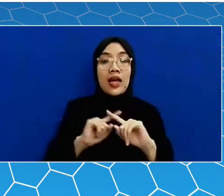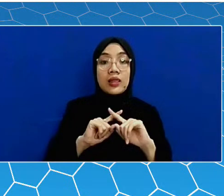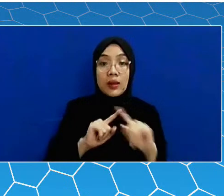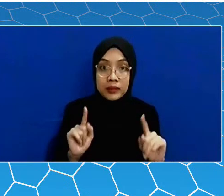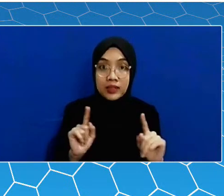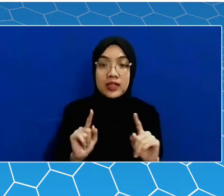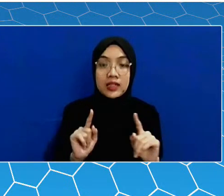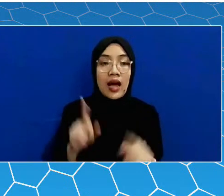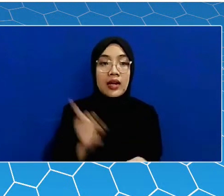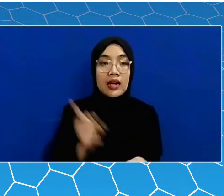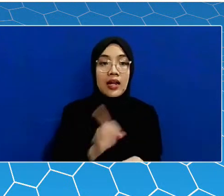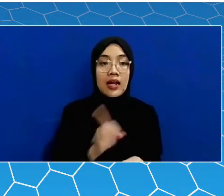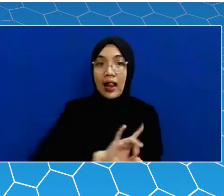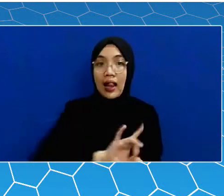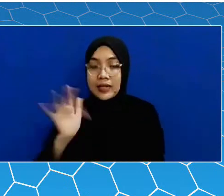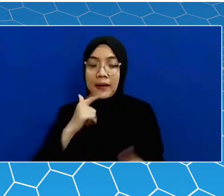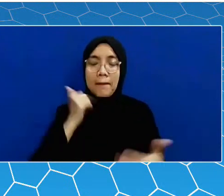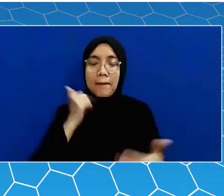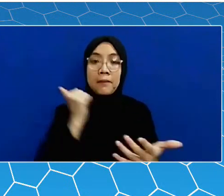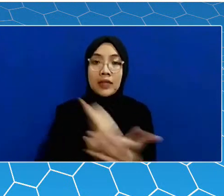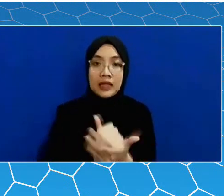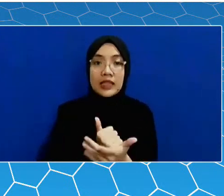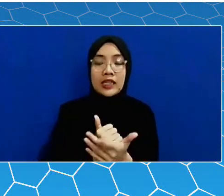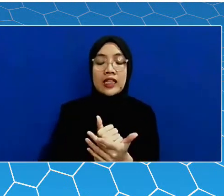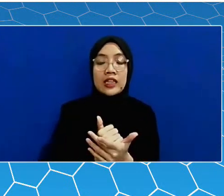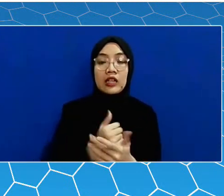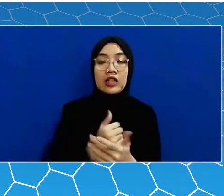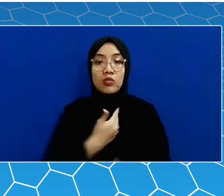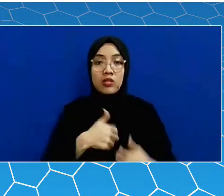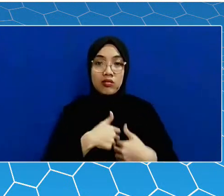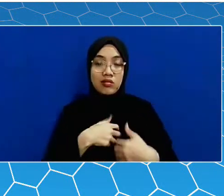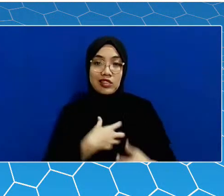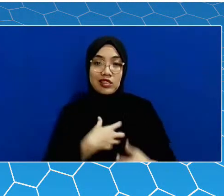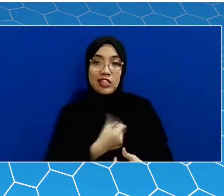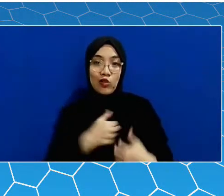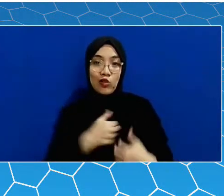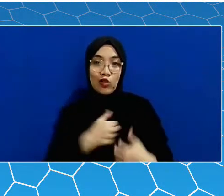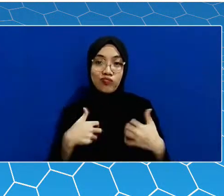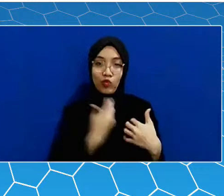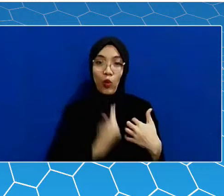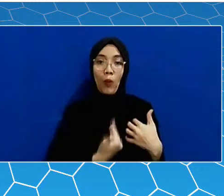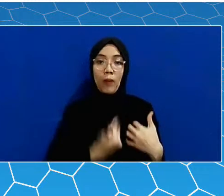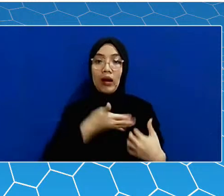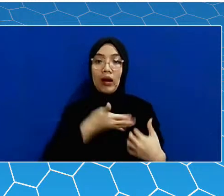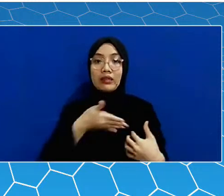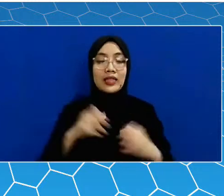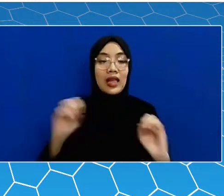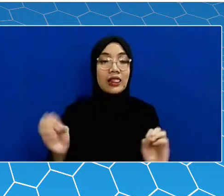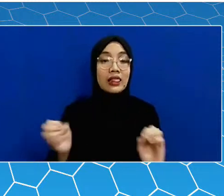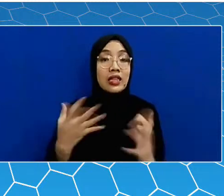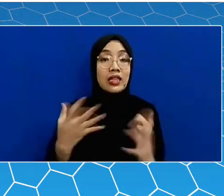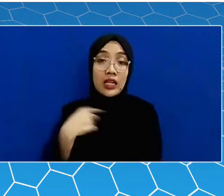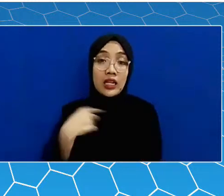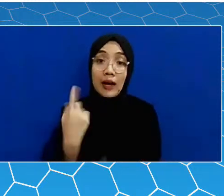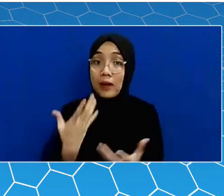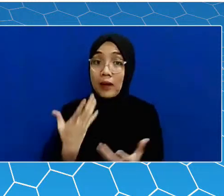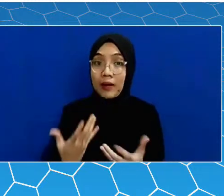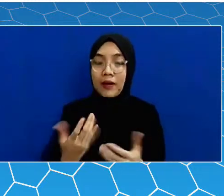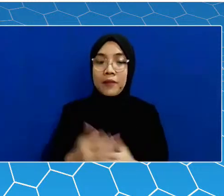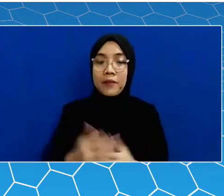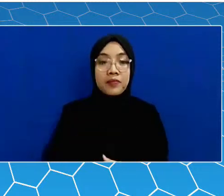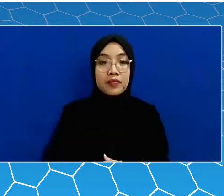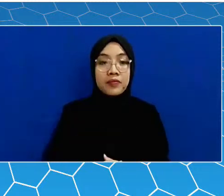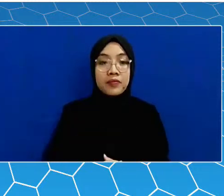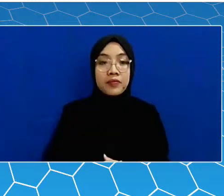slide, please. So what's happening with us moving forward? There's something that we call